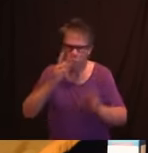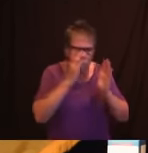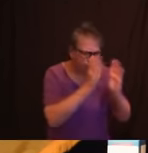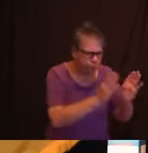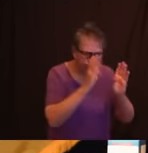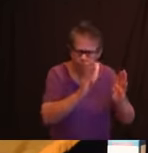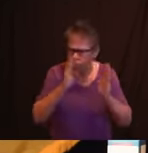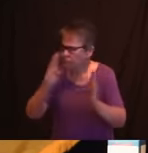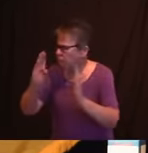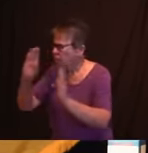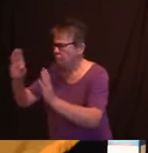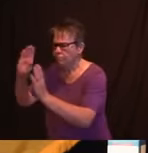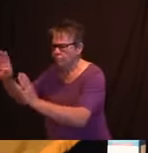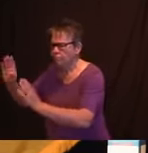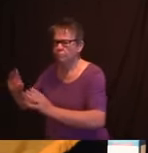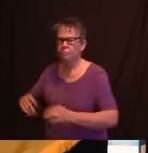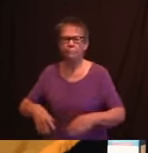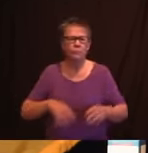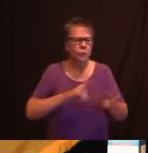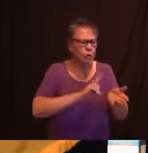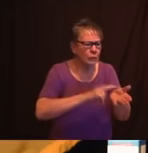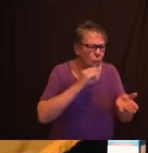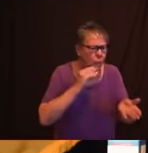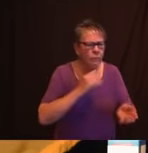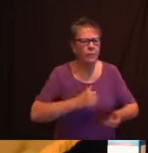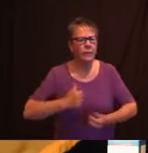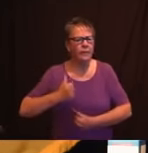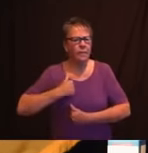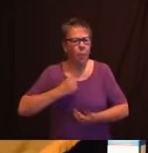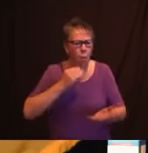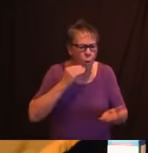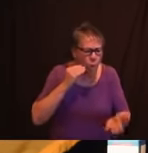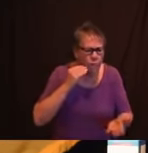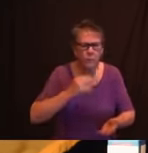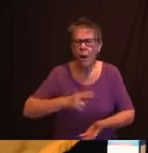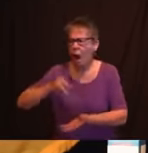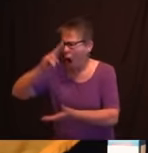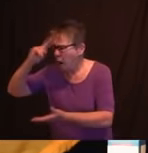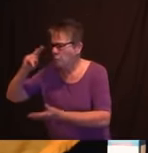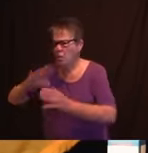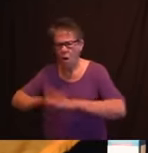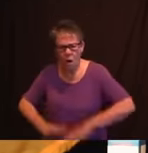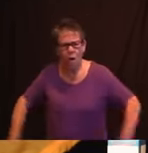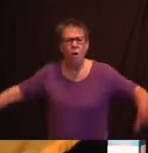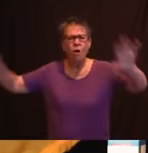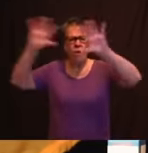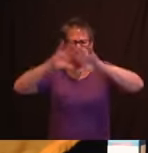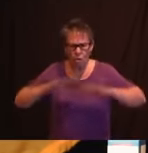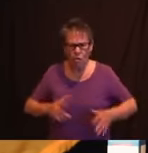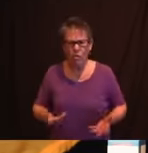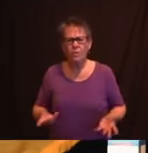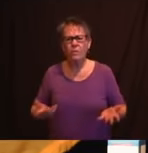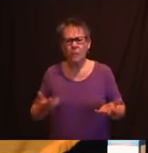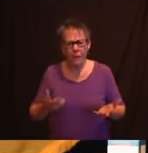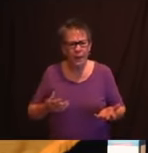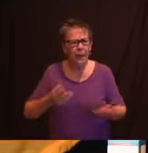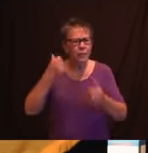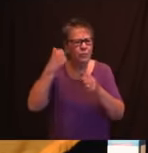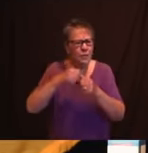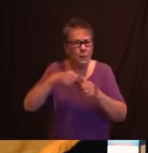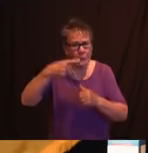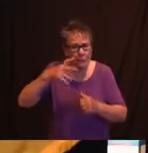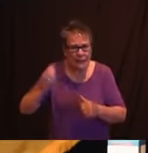don't have it in front of me, but I do know that long-term care did get an allocated part when we were